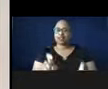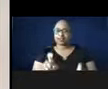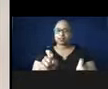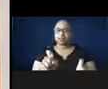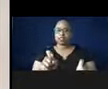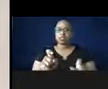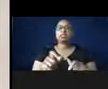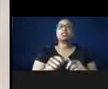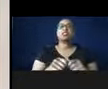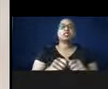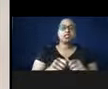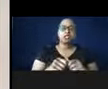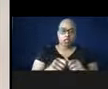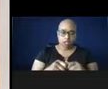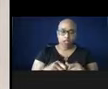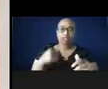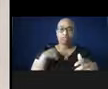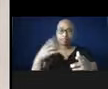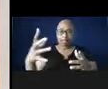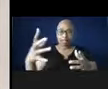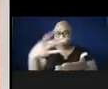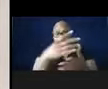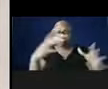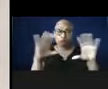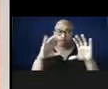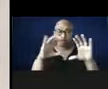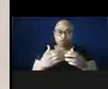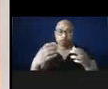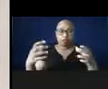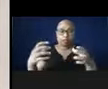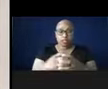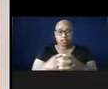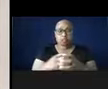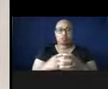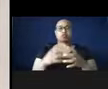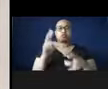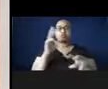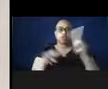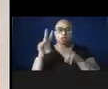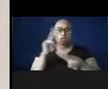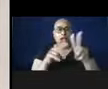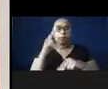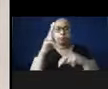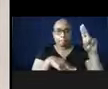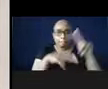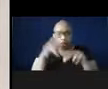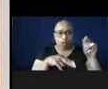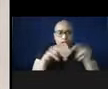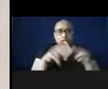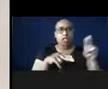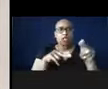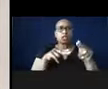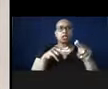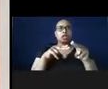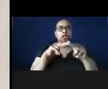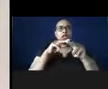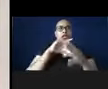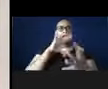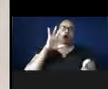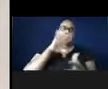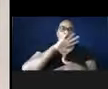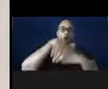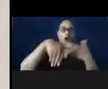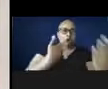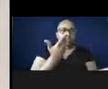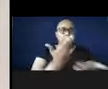together to look at the facility in a holistic way and group projects that